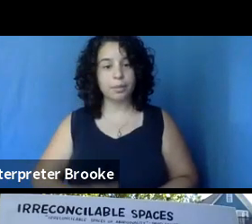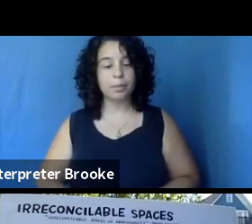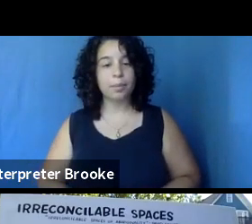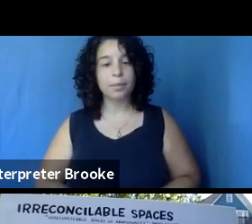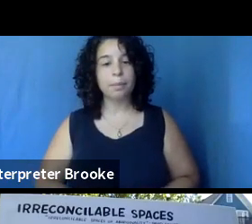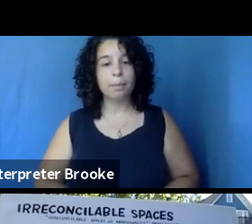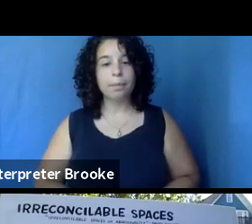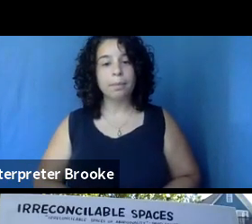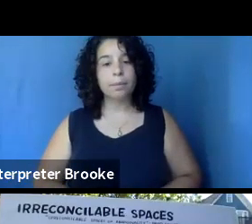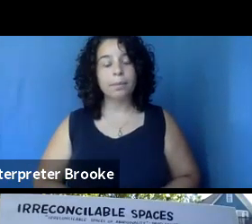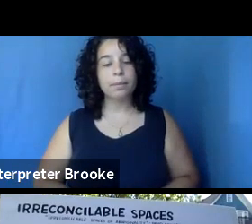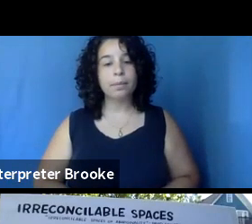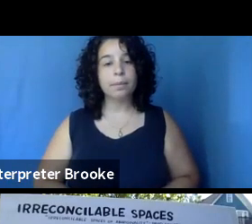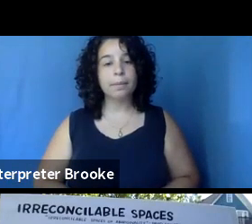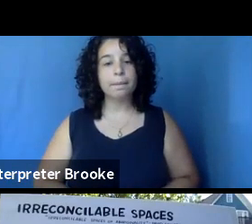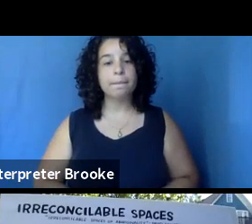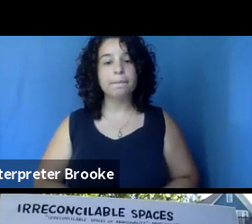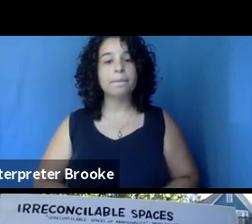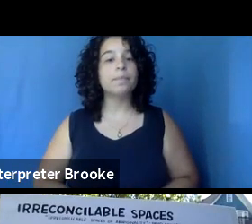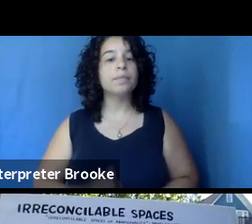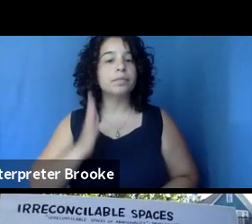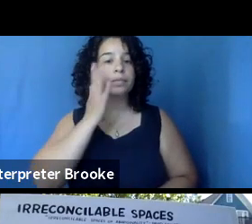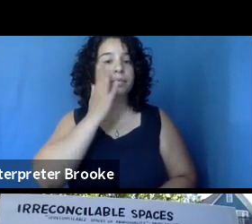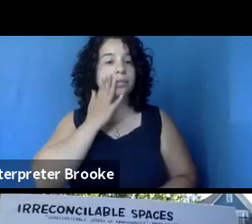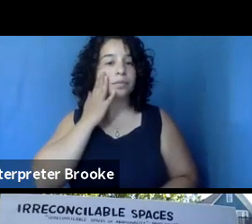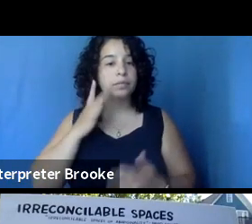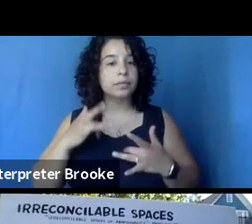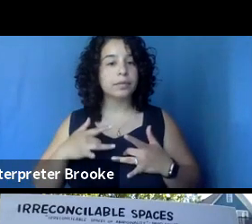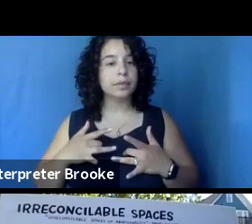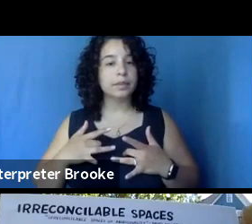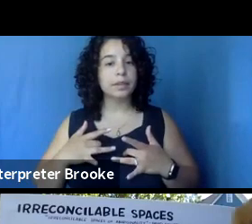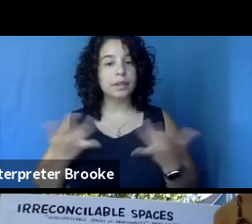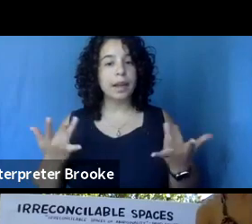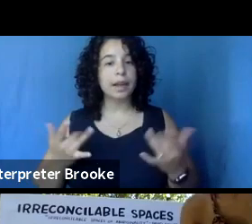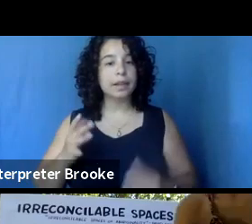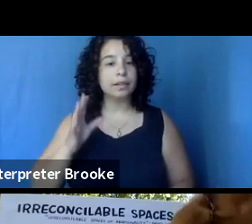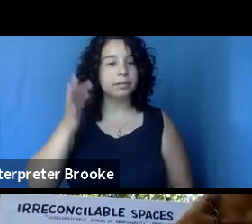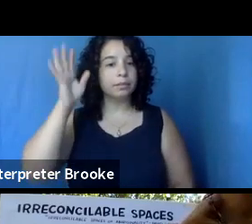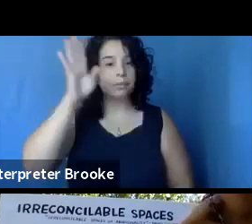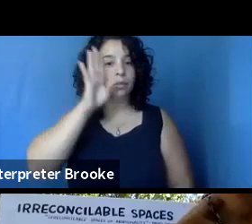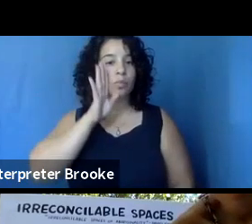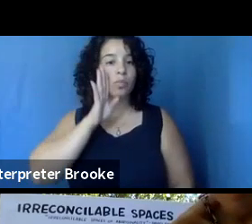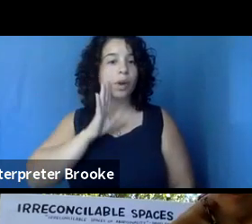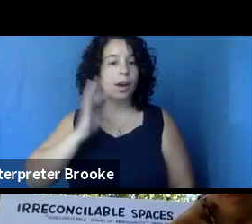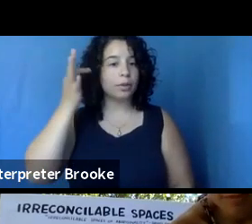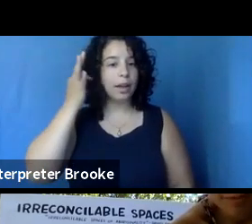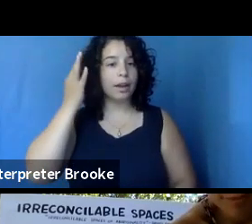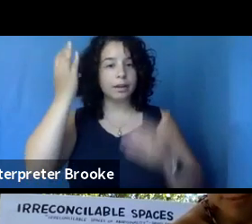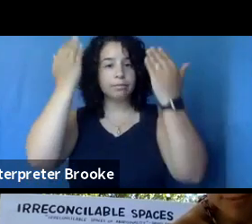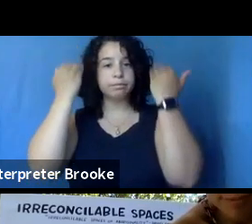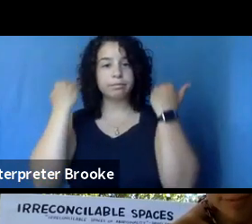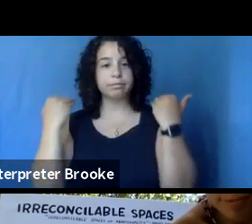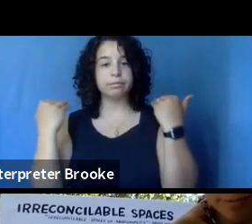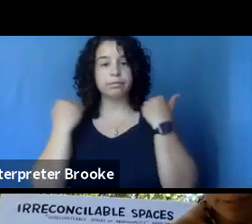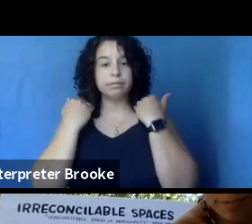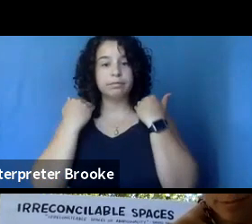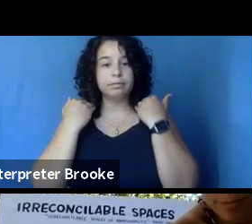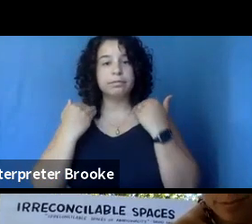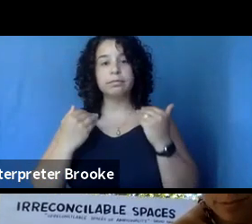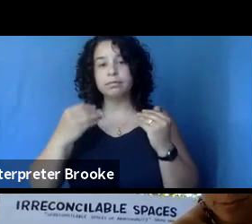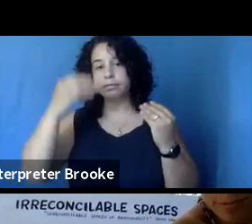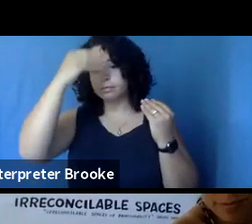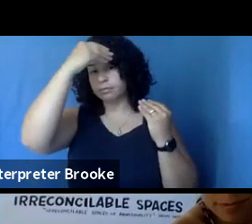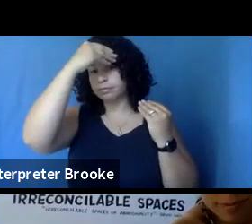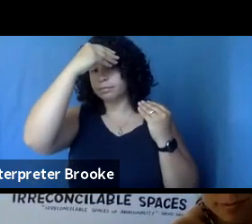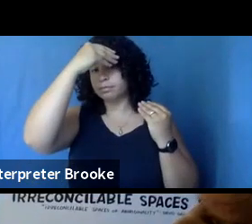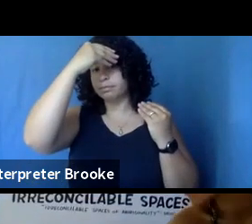I have light skin and shoulder length brown hair with scraggly